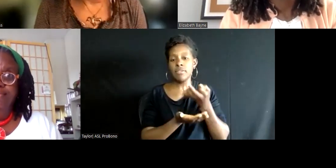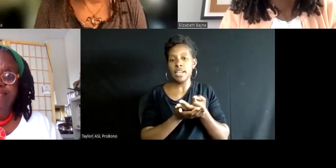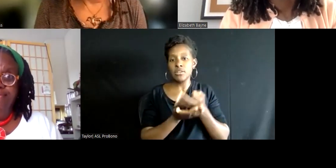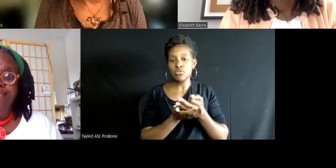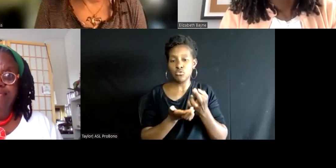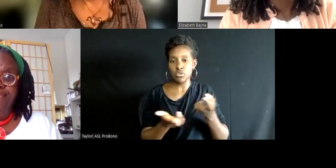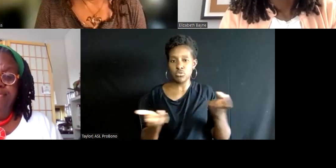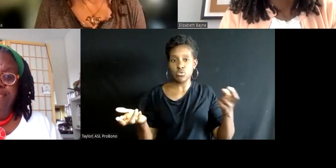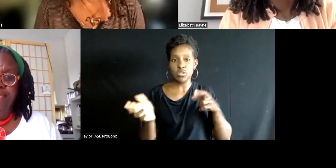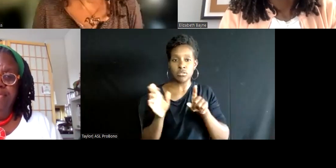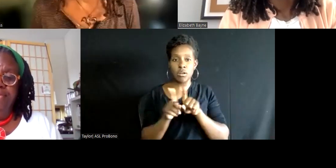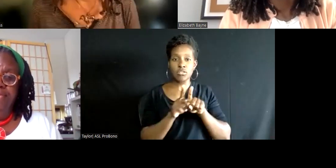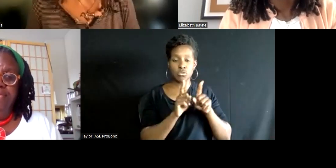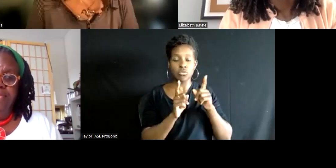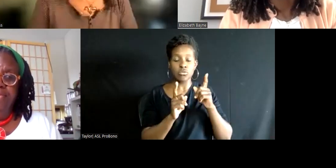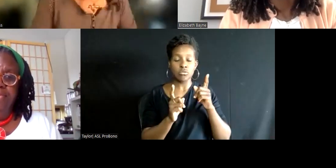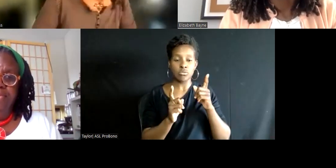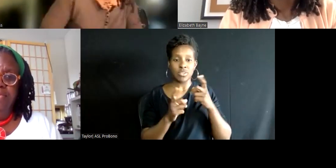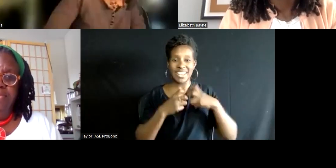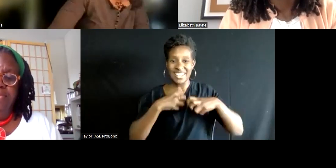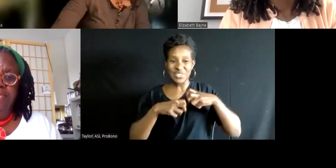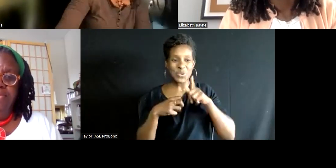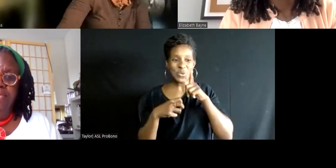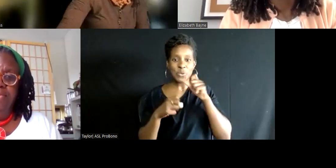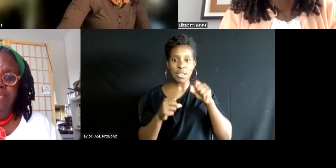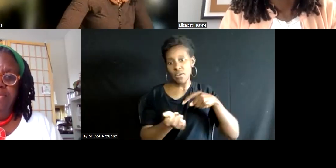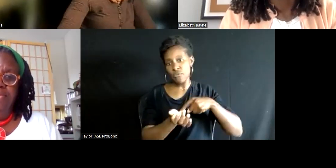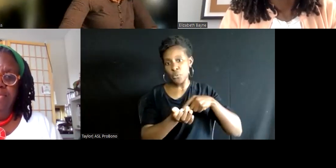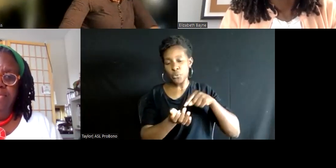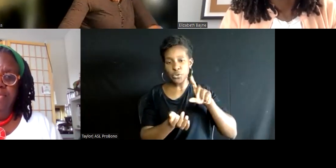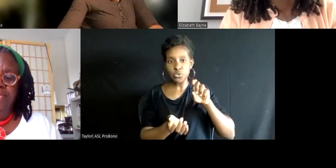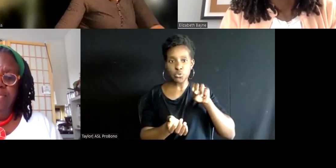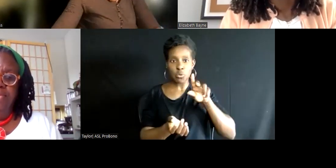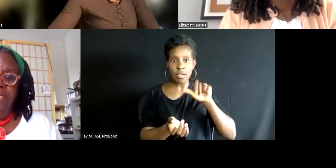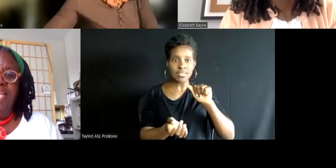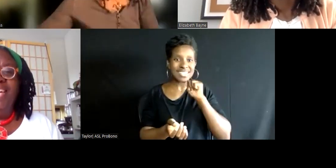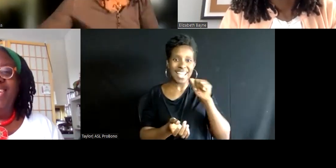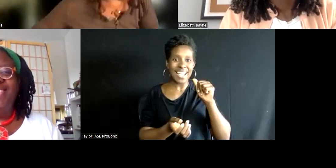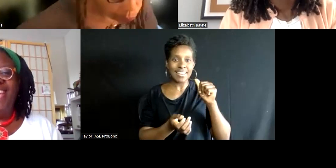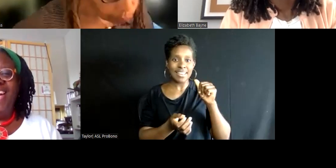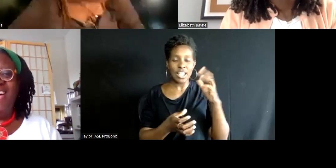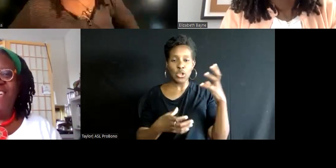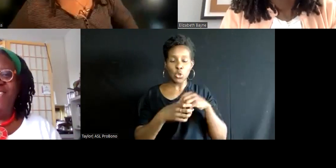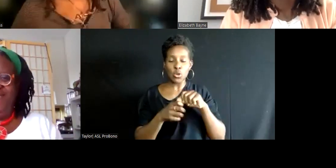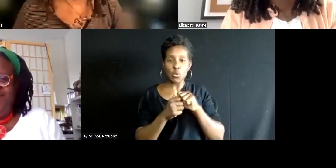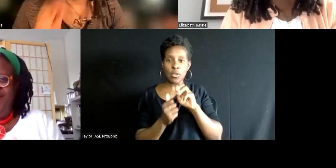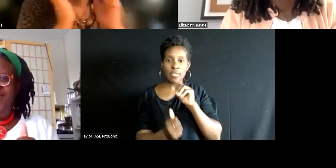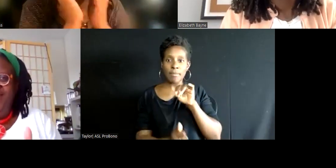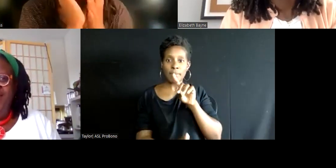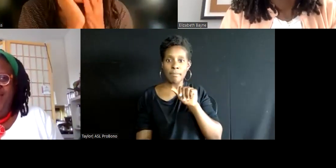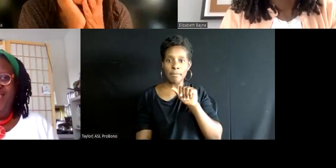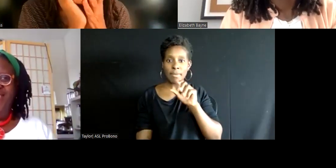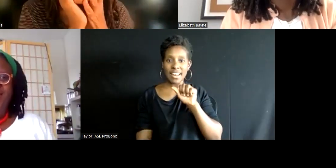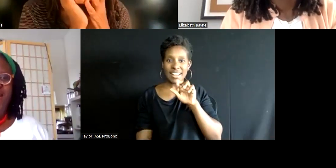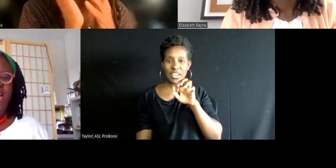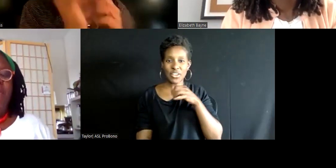resources is an issue. Who can afford doulas? It's not a part of like a Medicaid or anything like that to have a. It sign? is now.